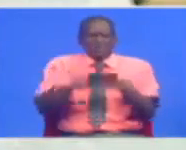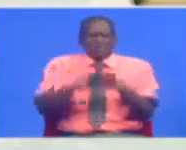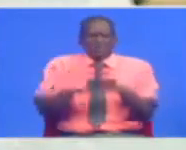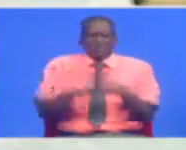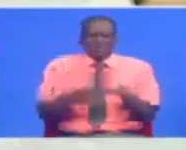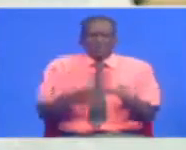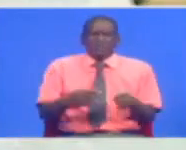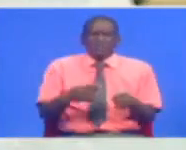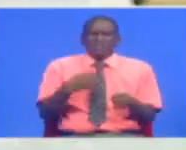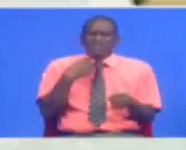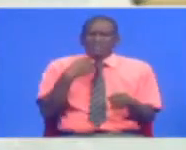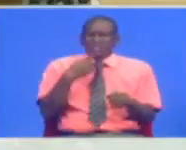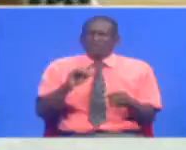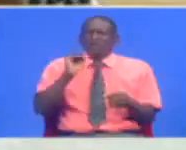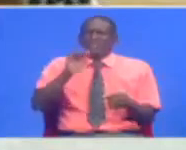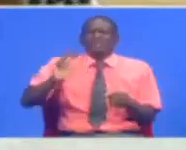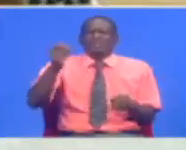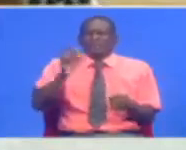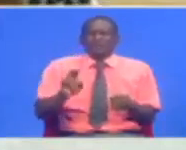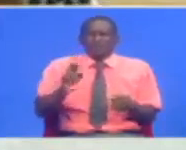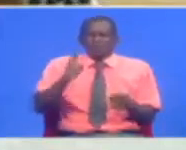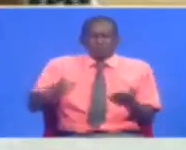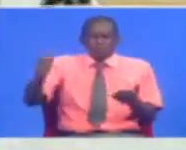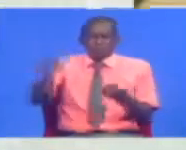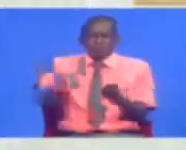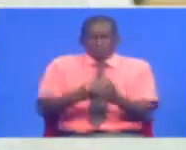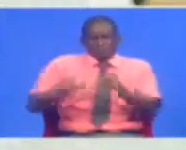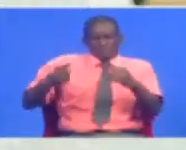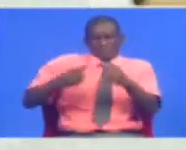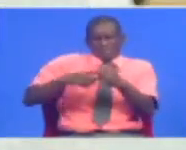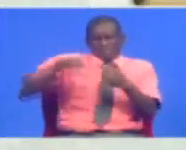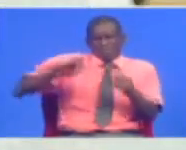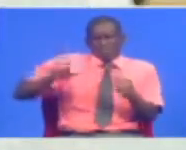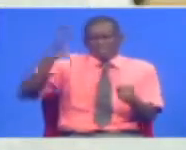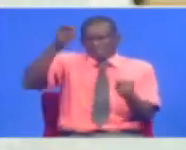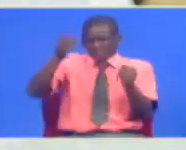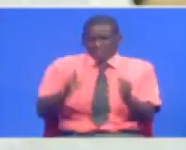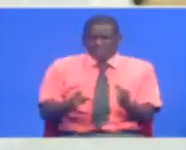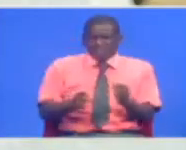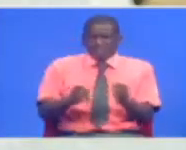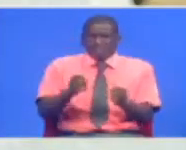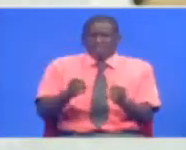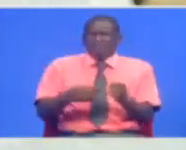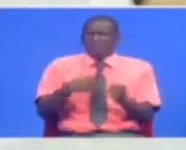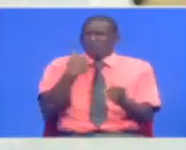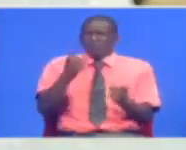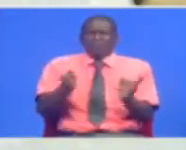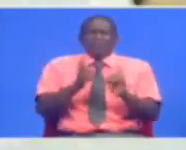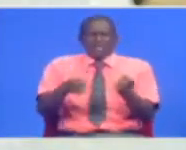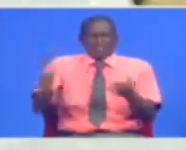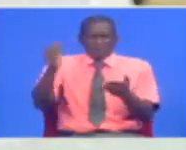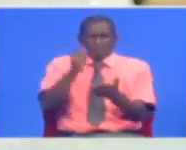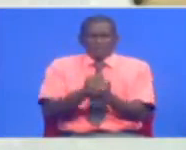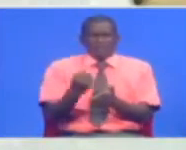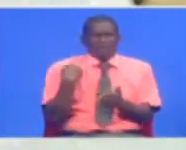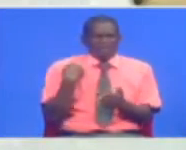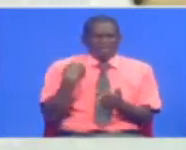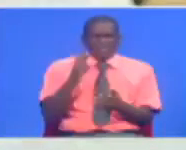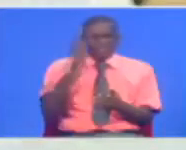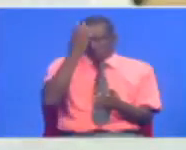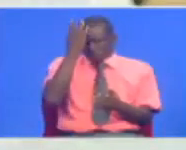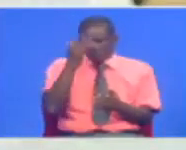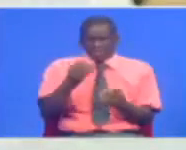the CJ has asked President Uhuru Kenyatta to appoint the six judges that he failed to appoint yesterday because